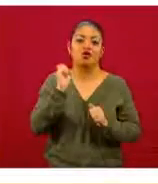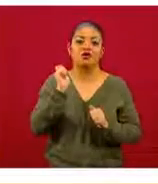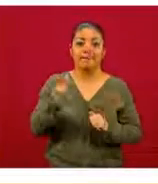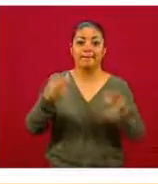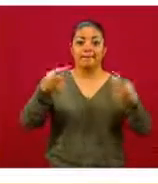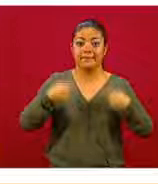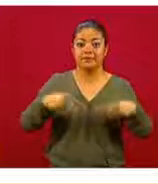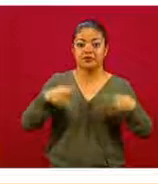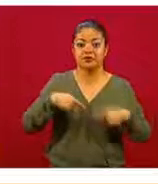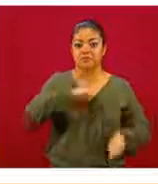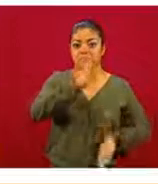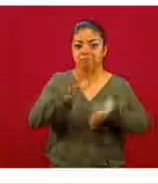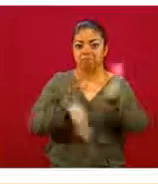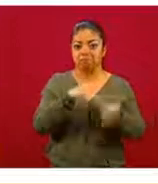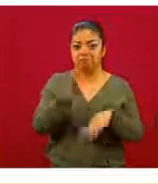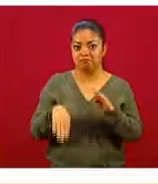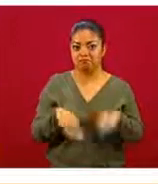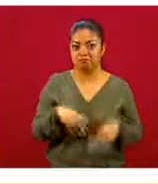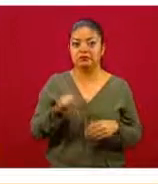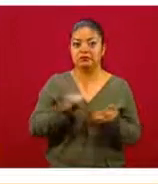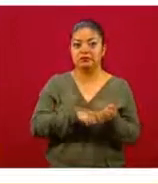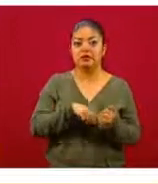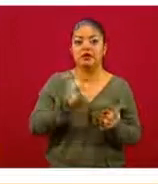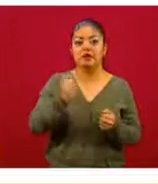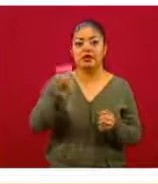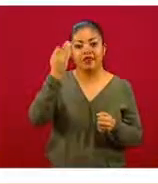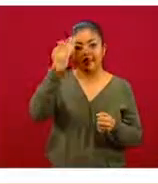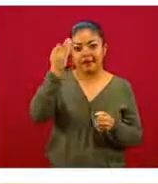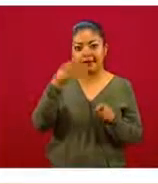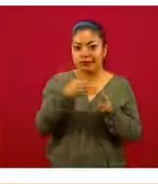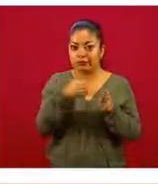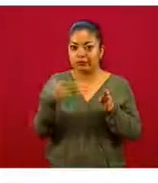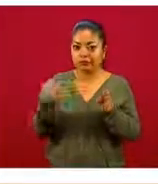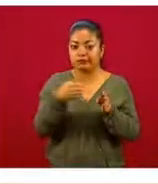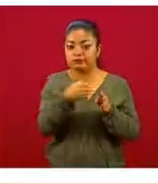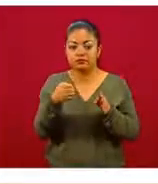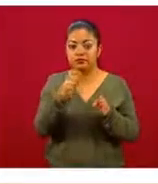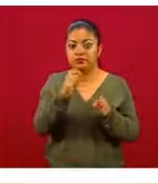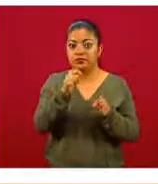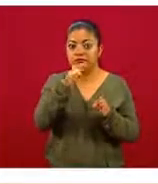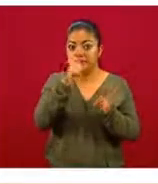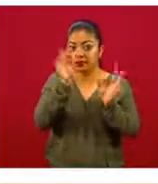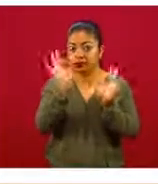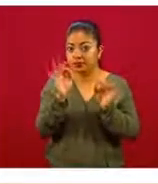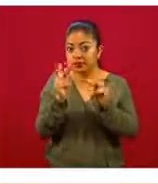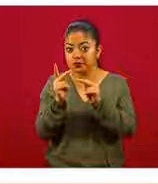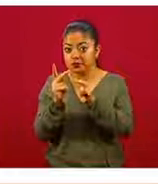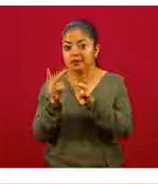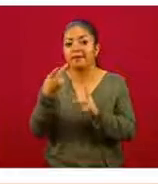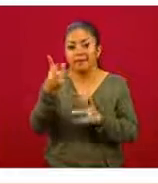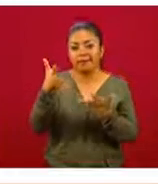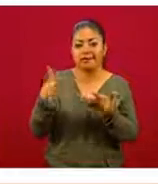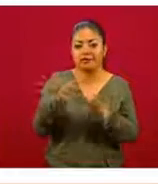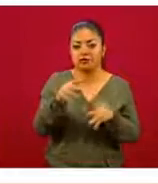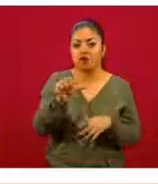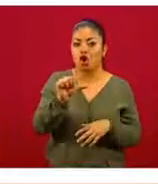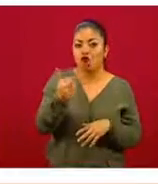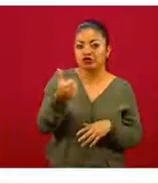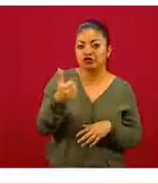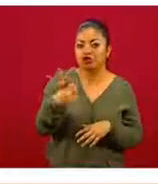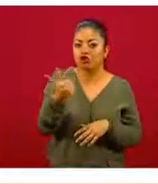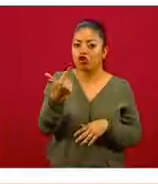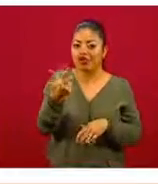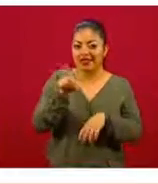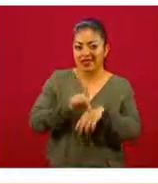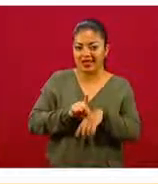Here we can see that There is some change, but it is